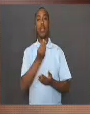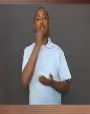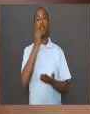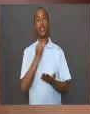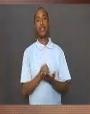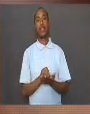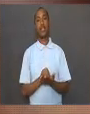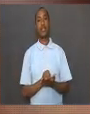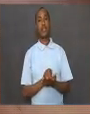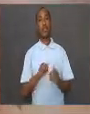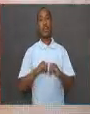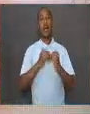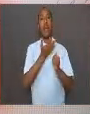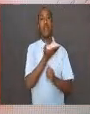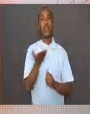after we eat it.